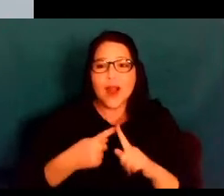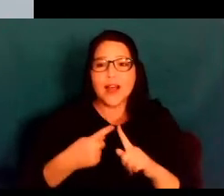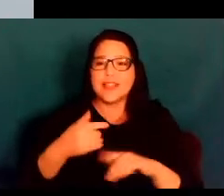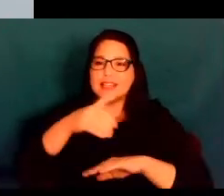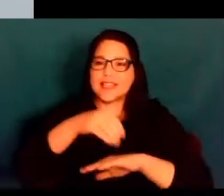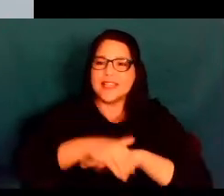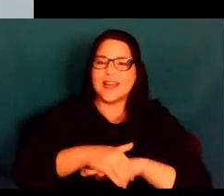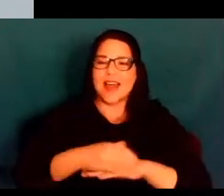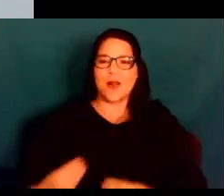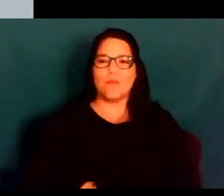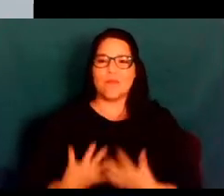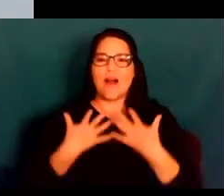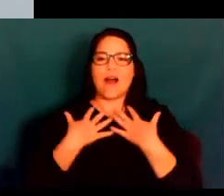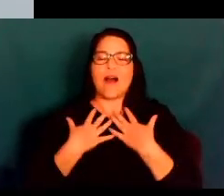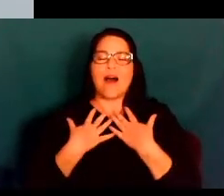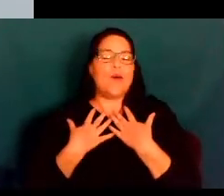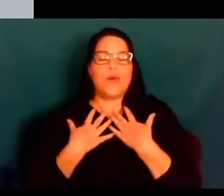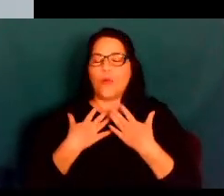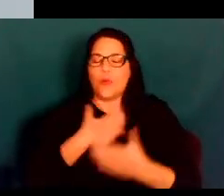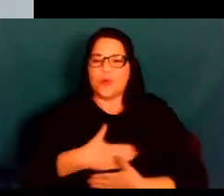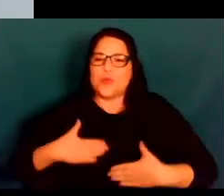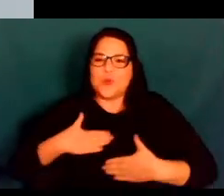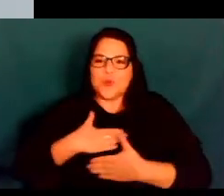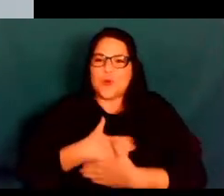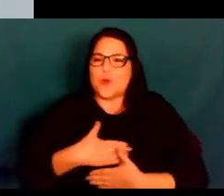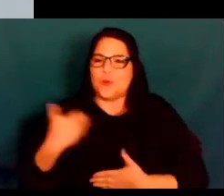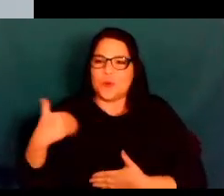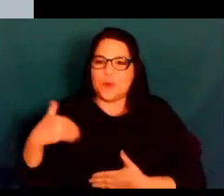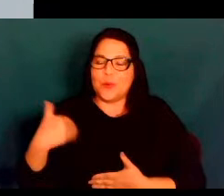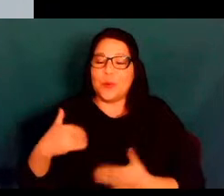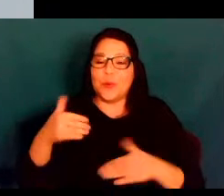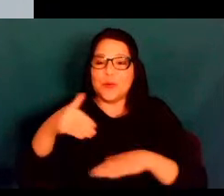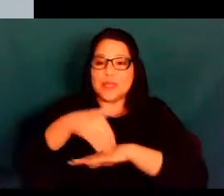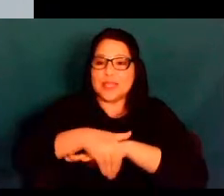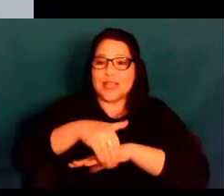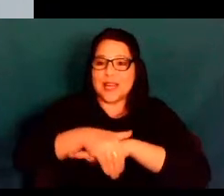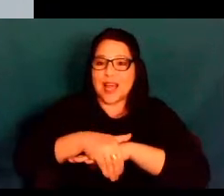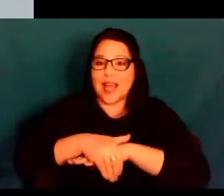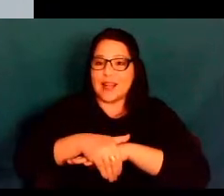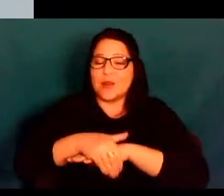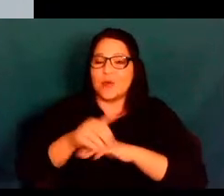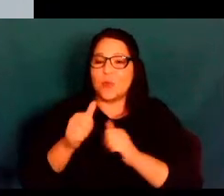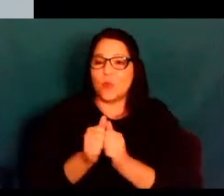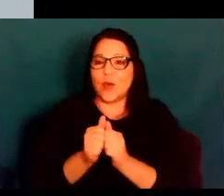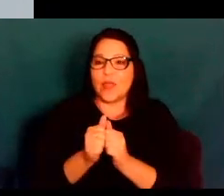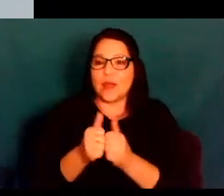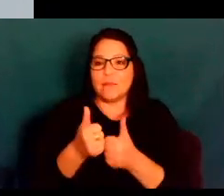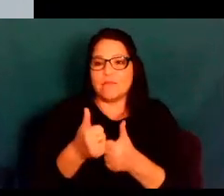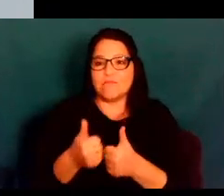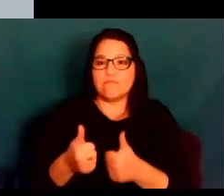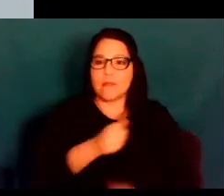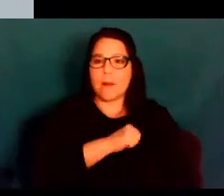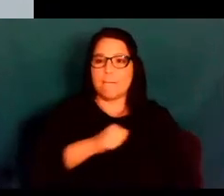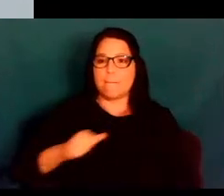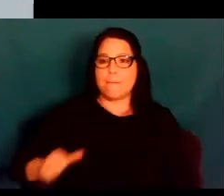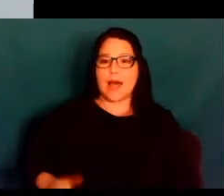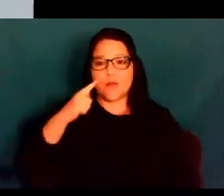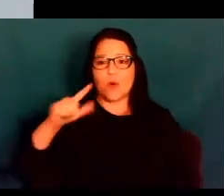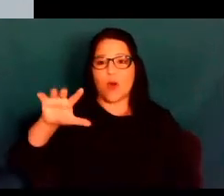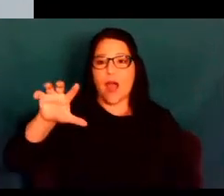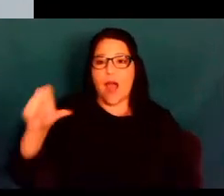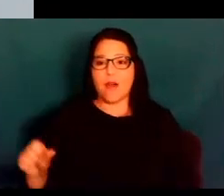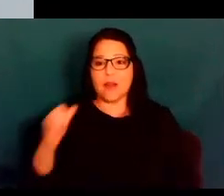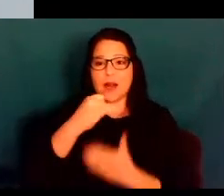joy and inspiration into your life. Tonight, in collaboration with our ambassadors for African American art, we